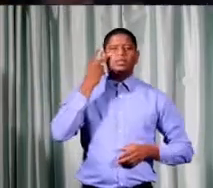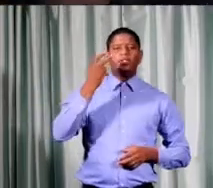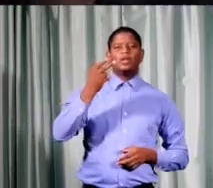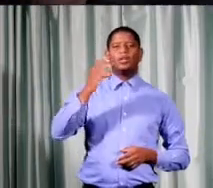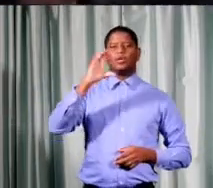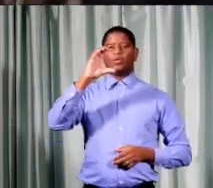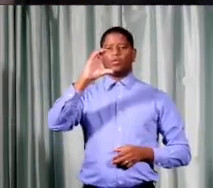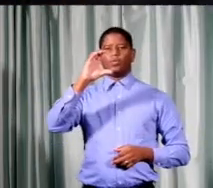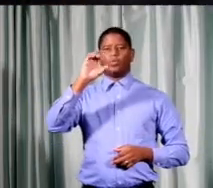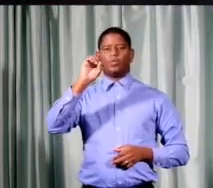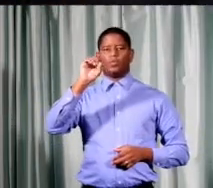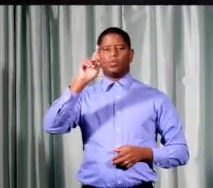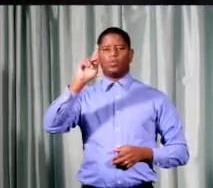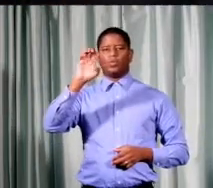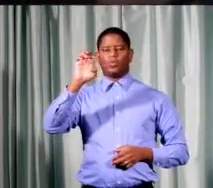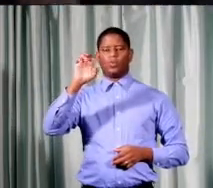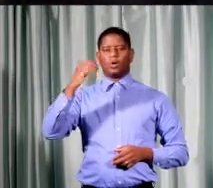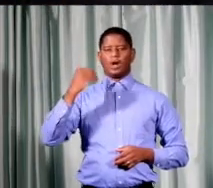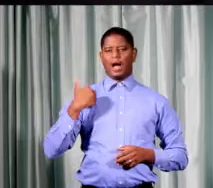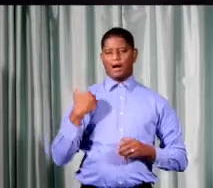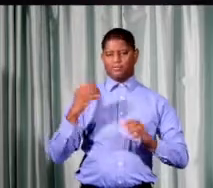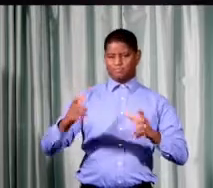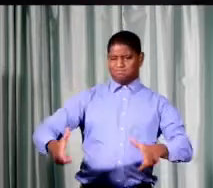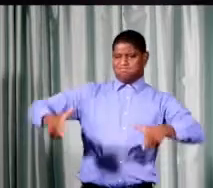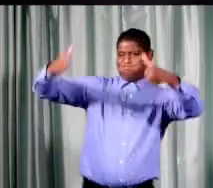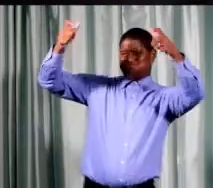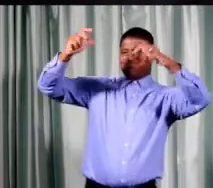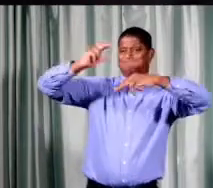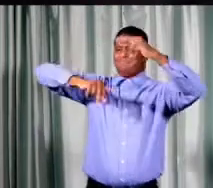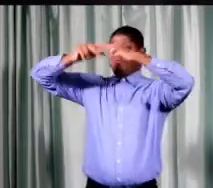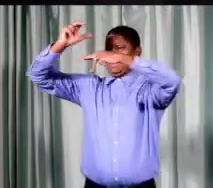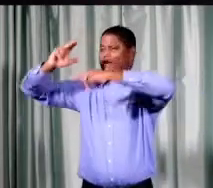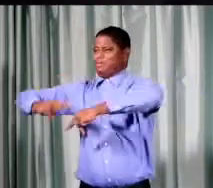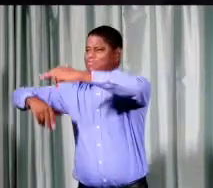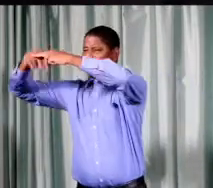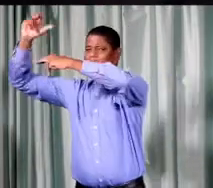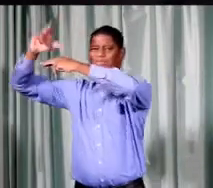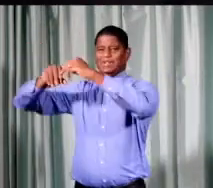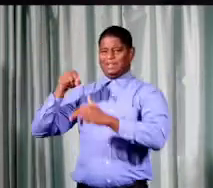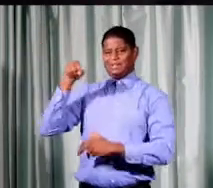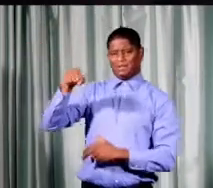be in the financials of Coca-Cola International, right?